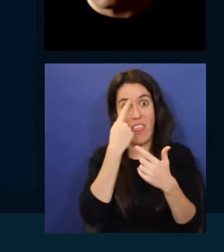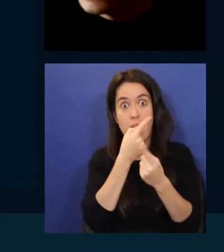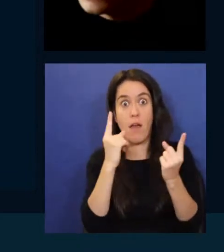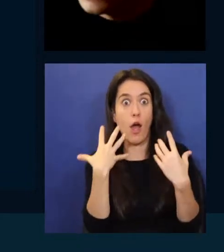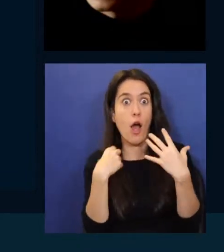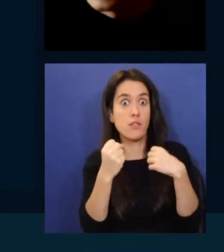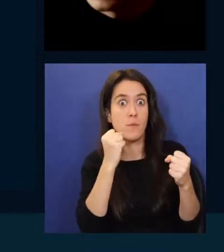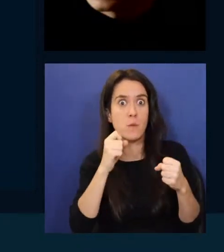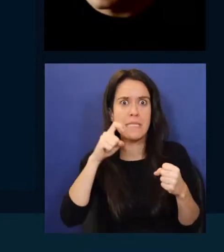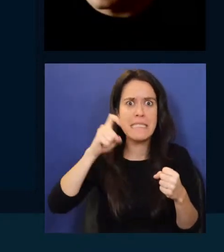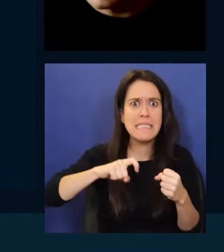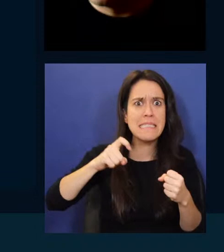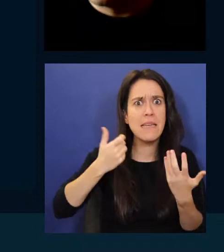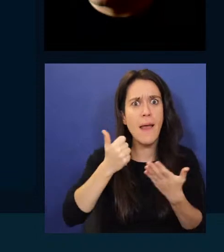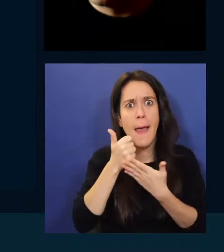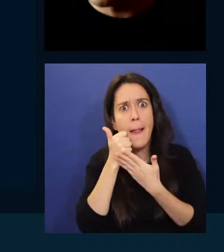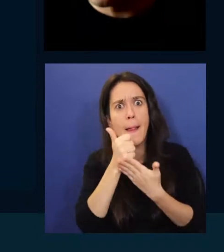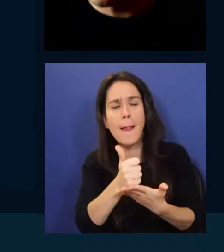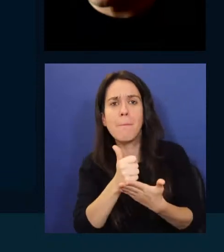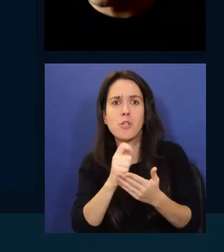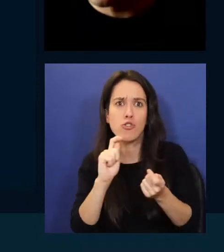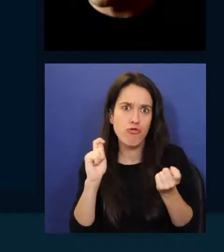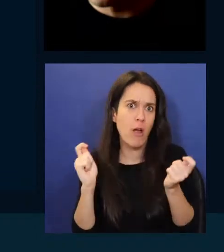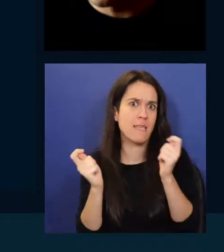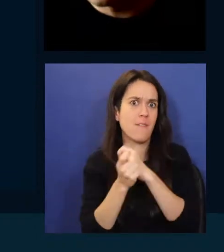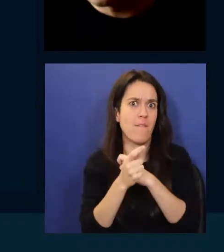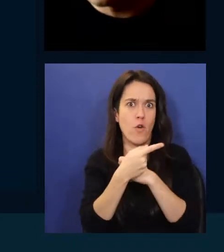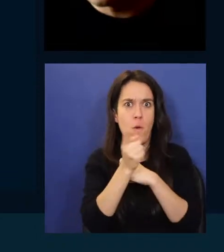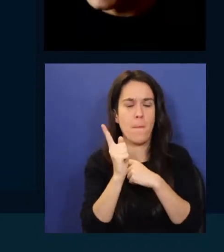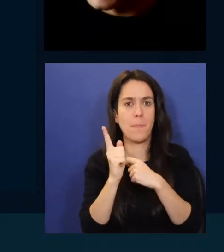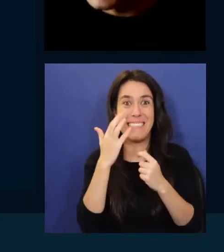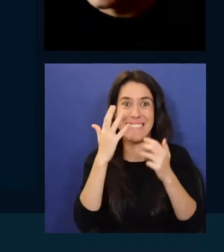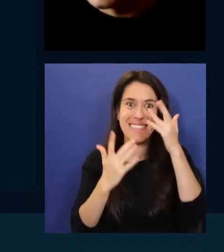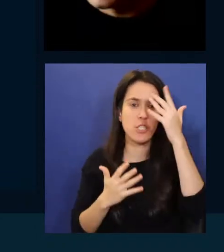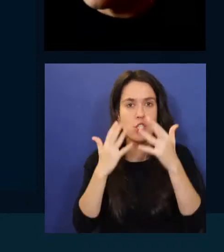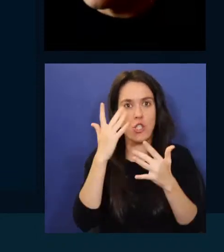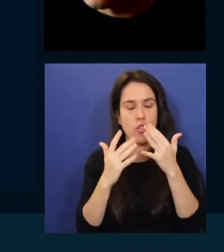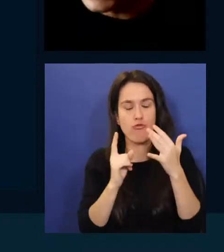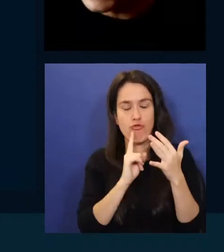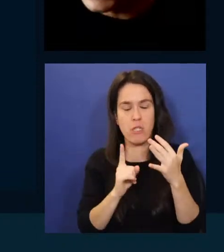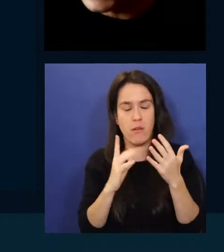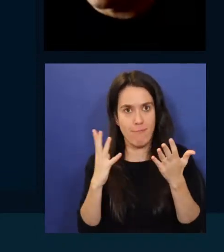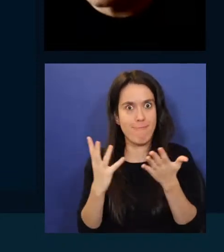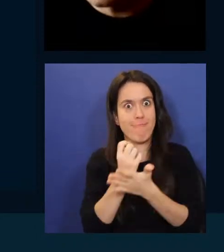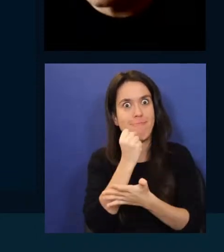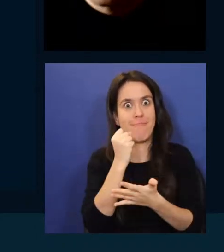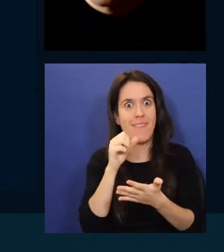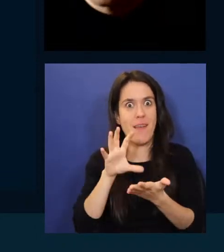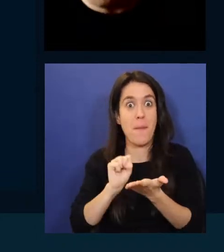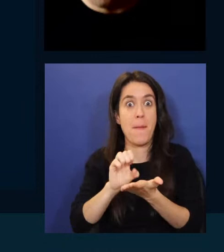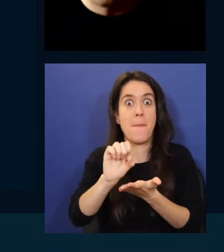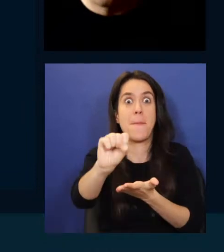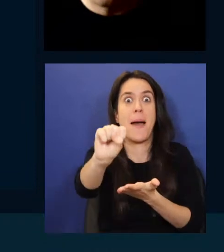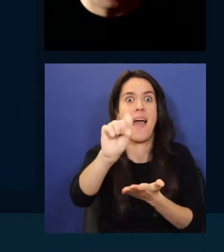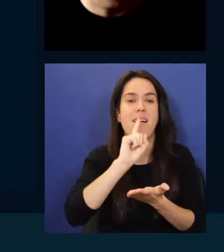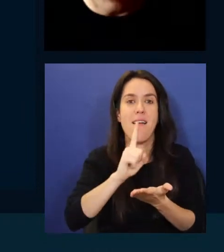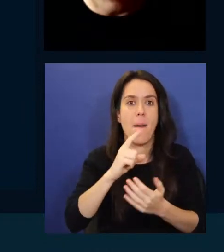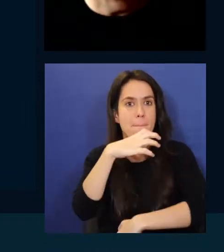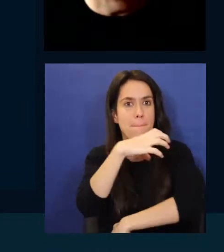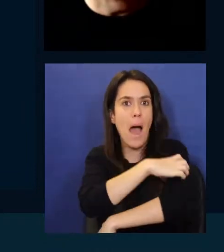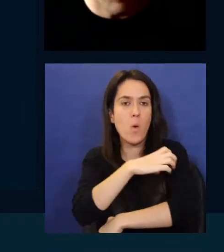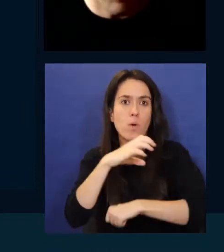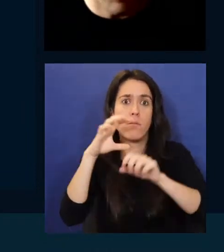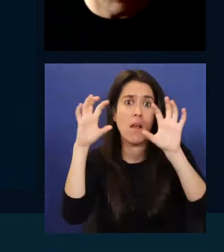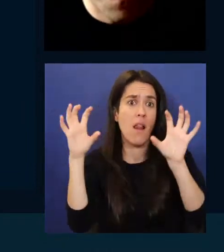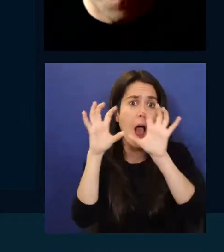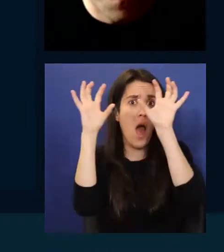the help to transform themselves digitally, to sort of really take advantage of a lot of the power that the cloud offers,